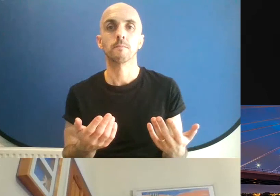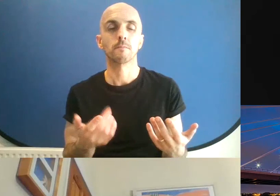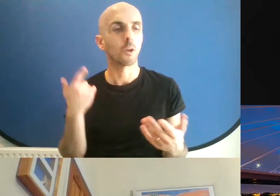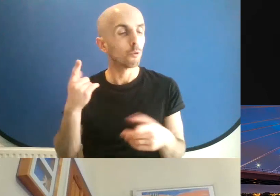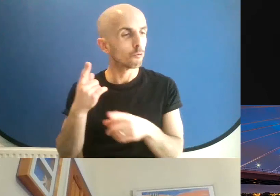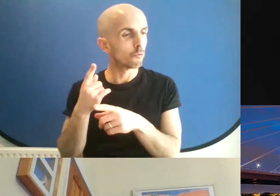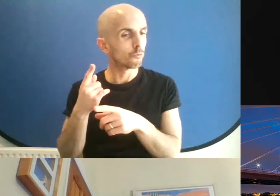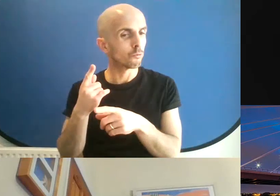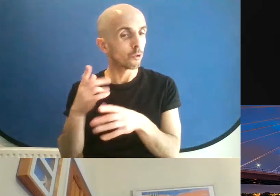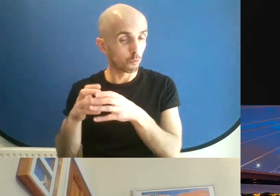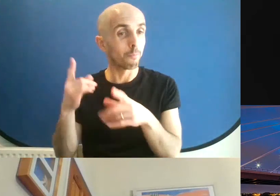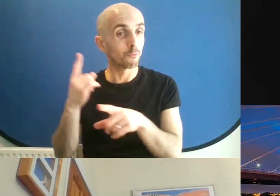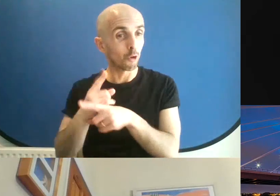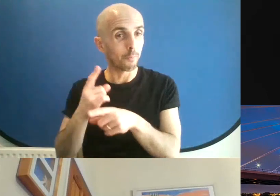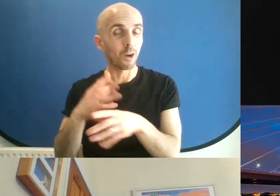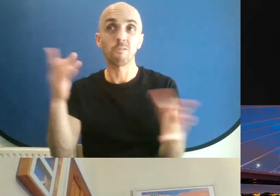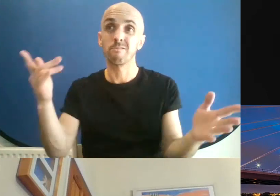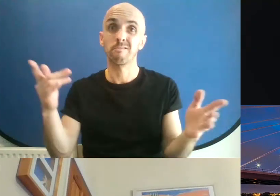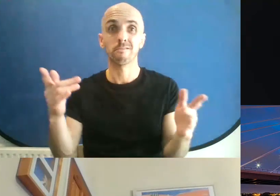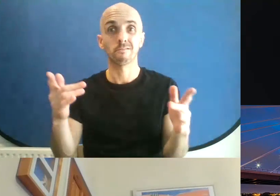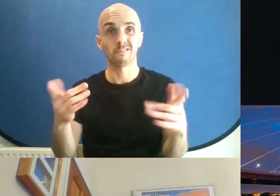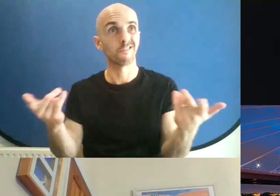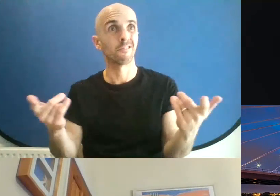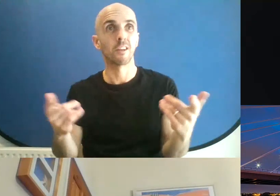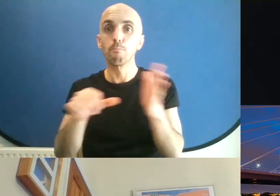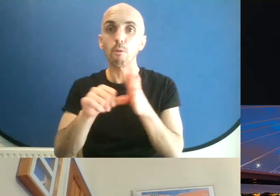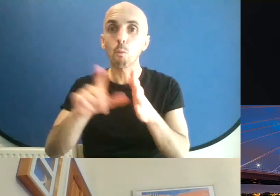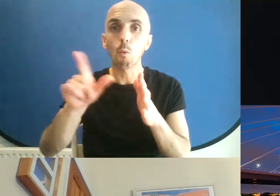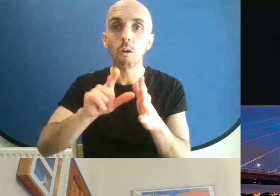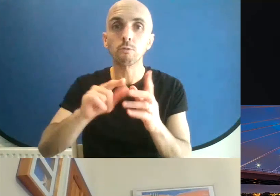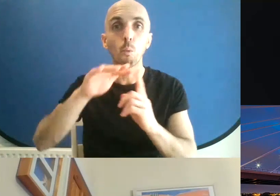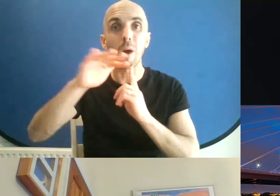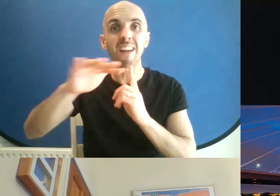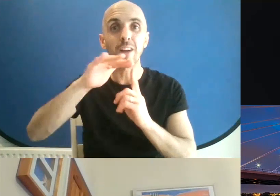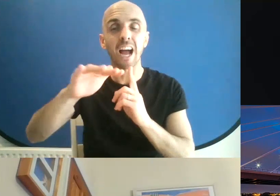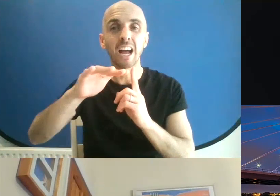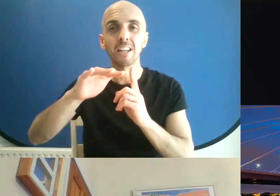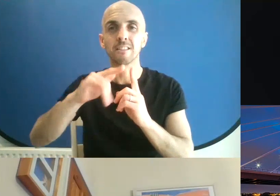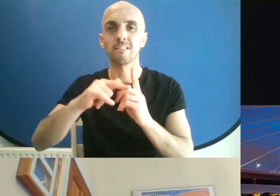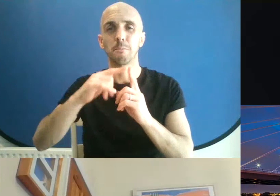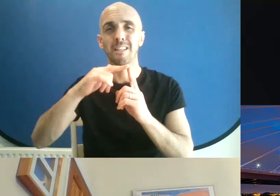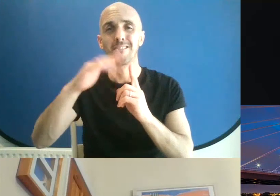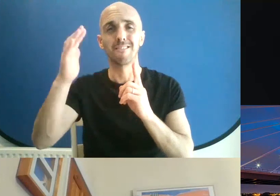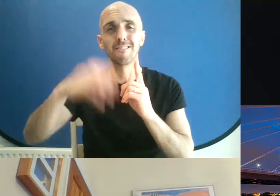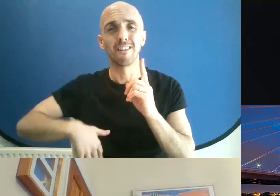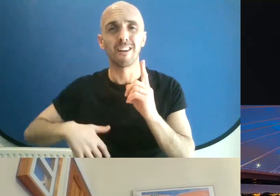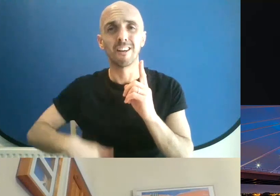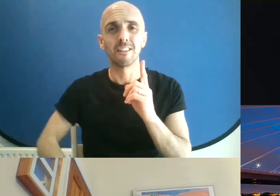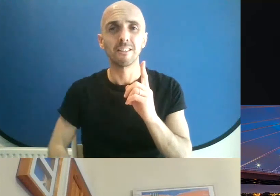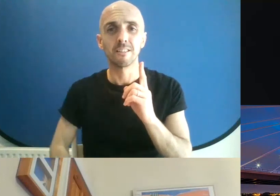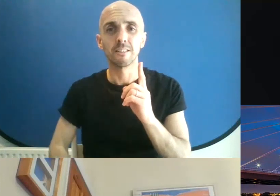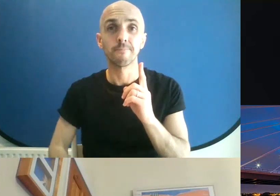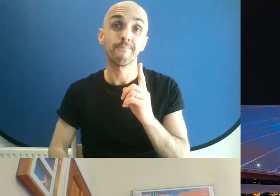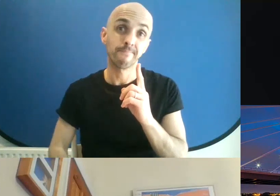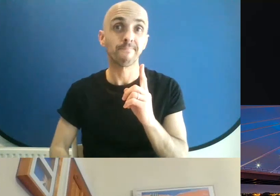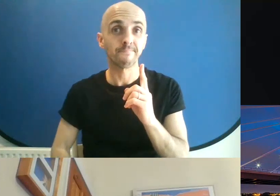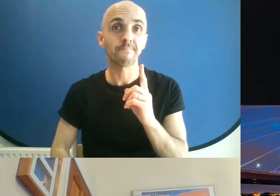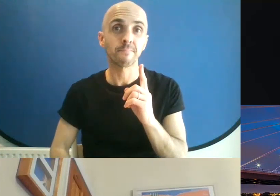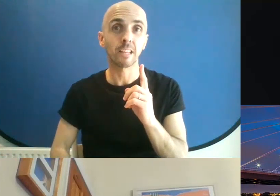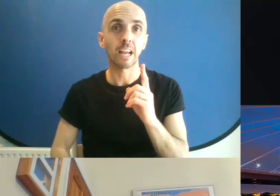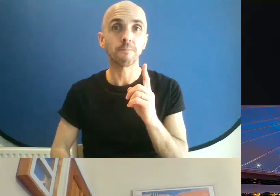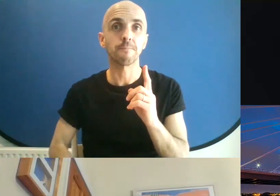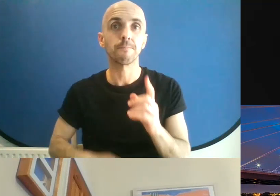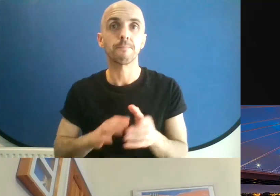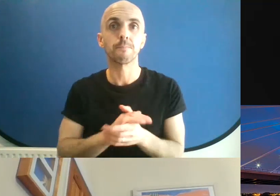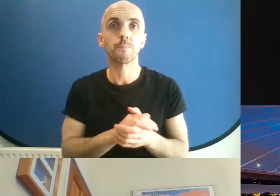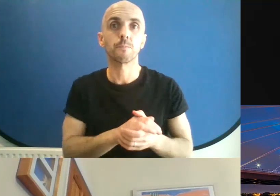not everybody having a good signal for a start. So depending on where you live can often indicate there's some issues with that. Also,